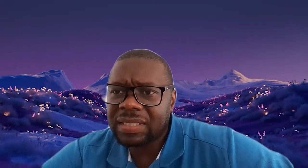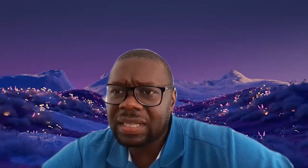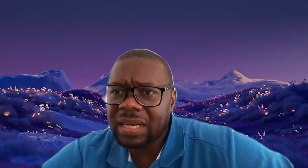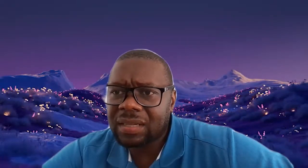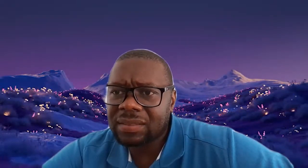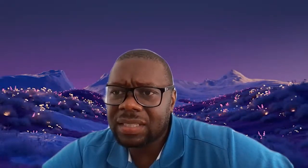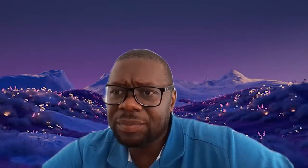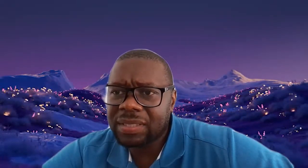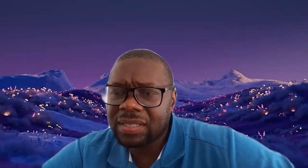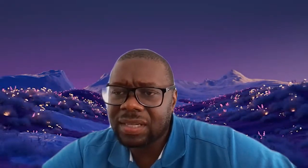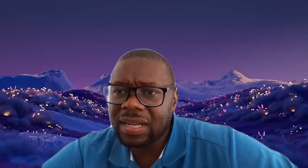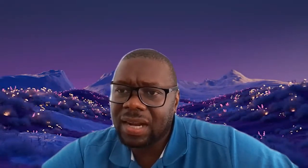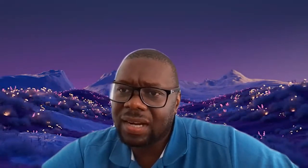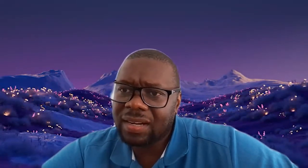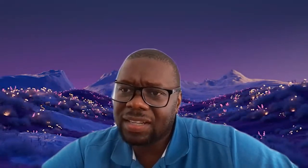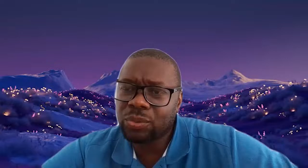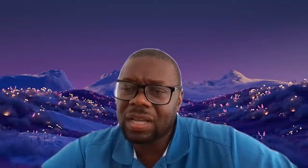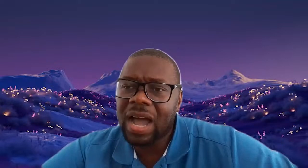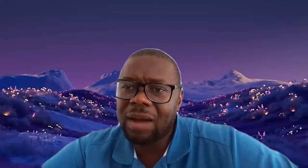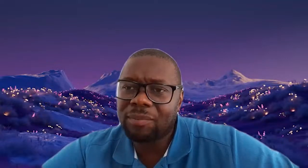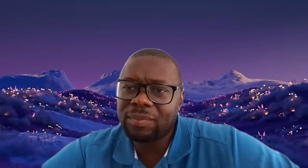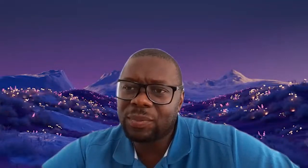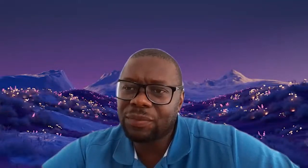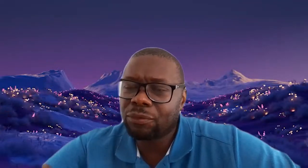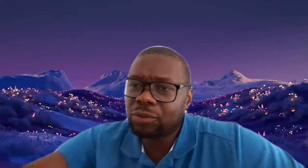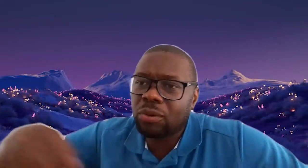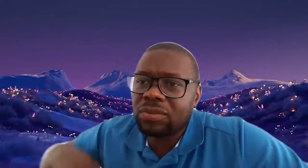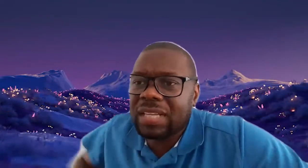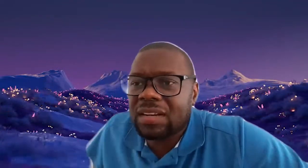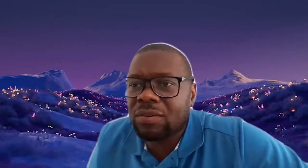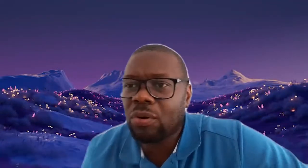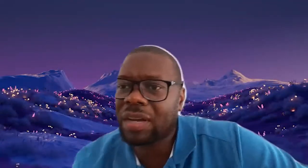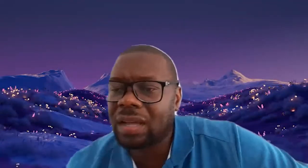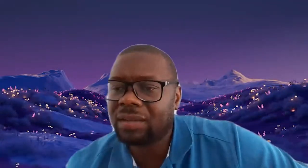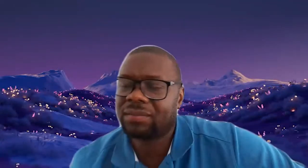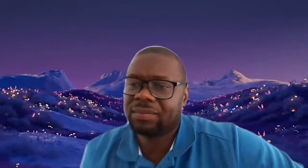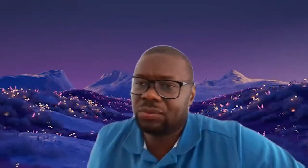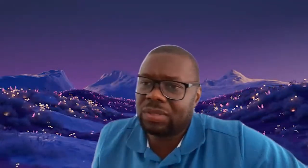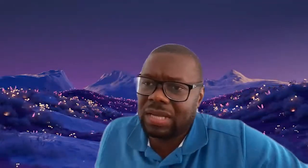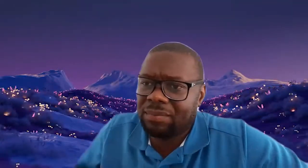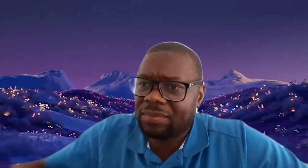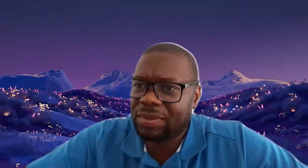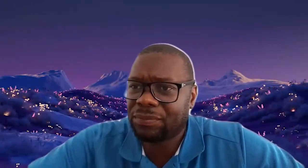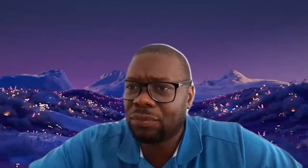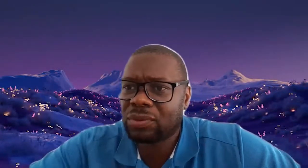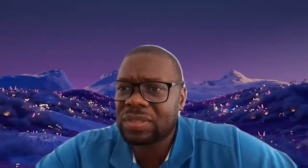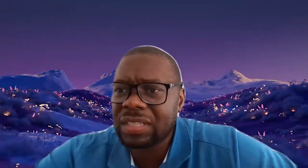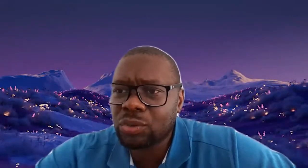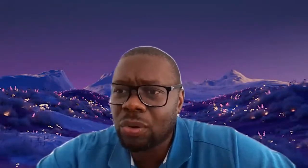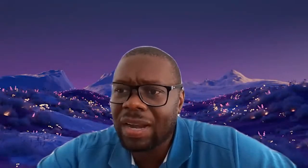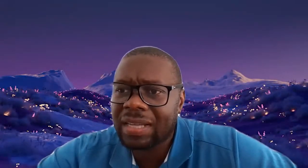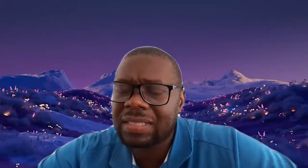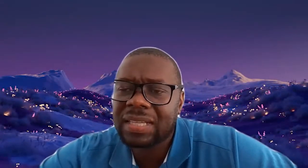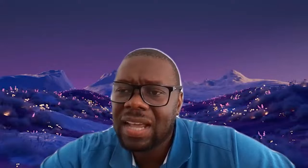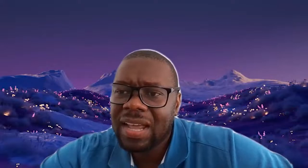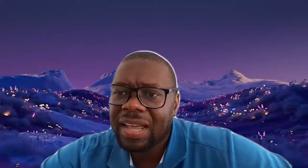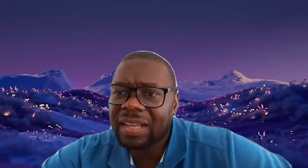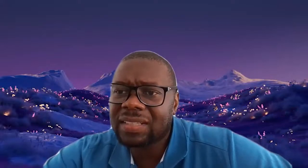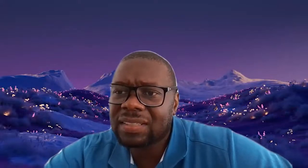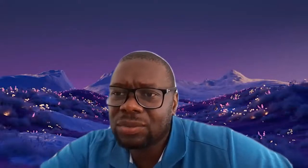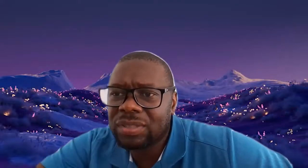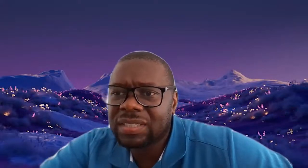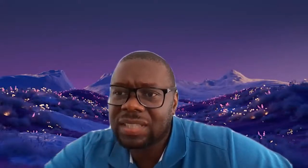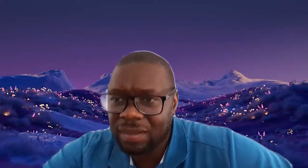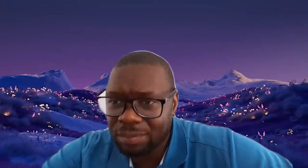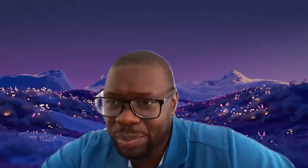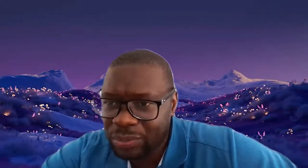Study material. It will come. If you've chosen courier, it will come. If you've chosen to collect